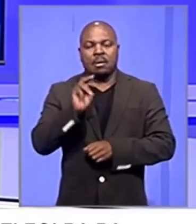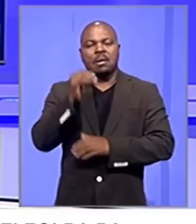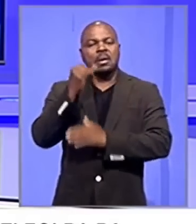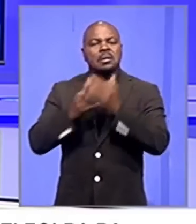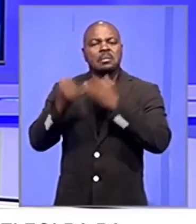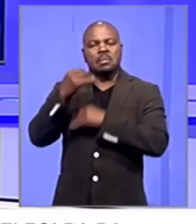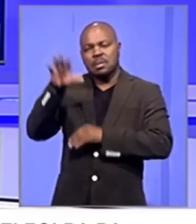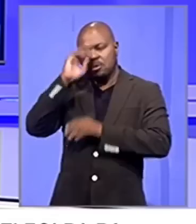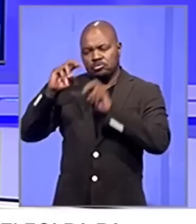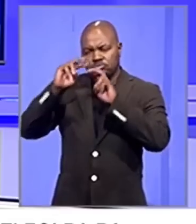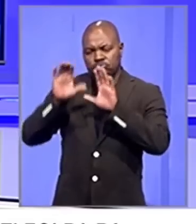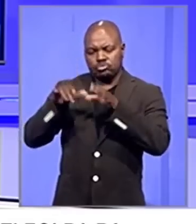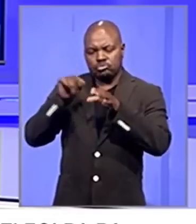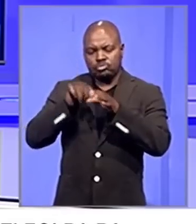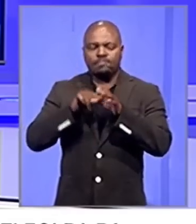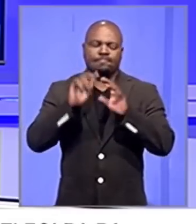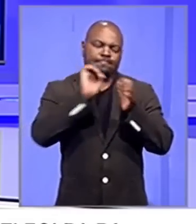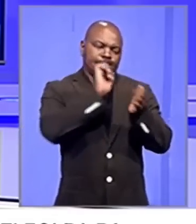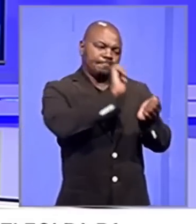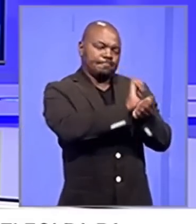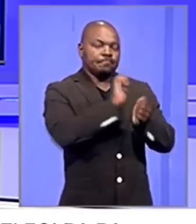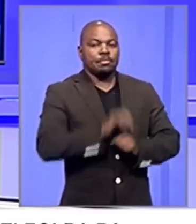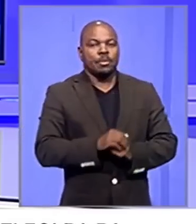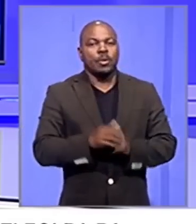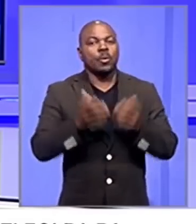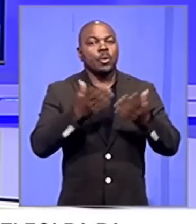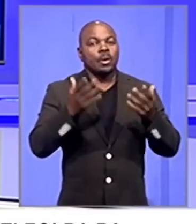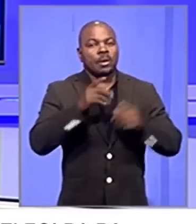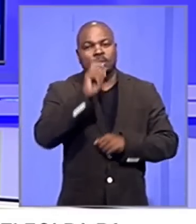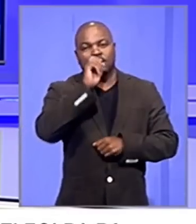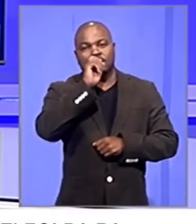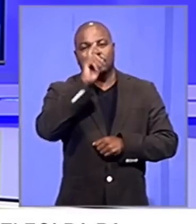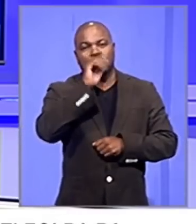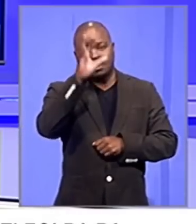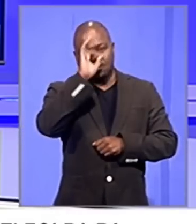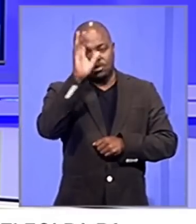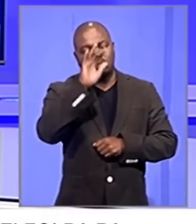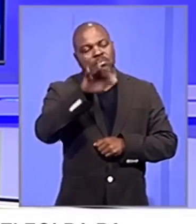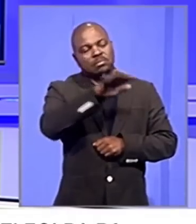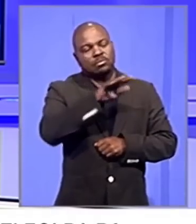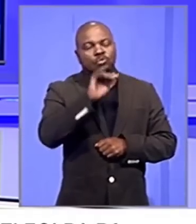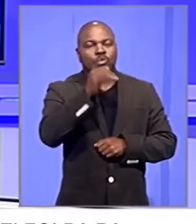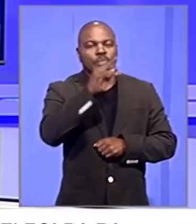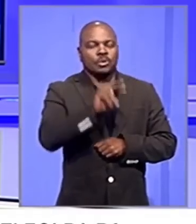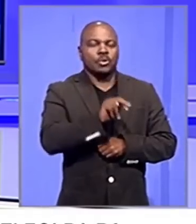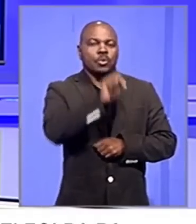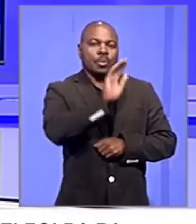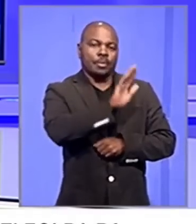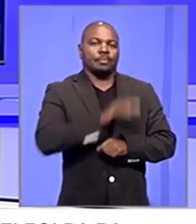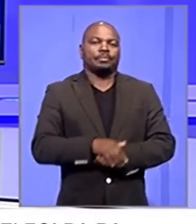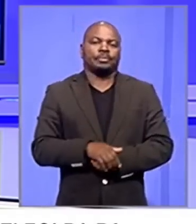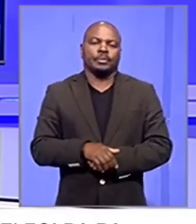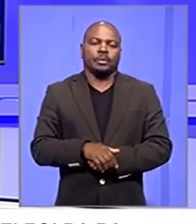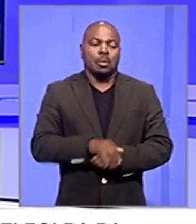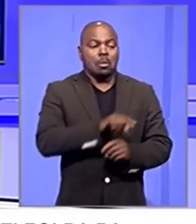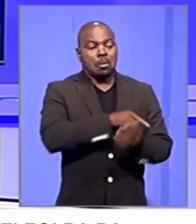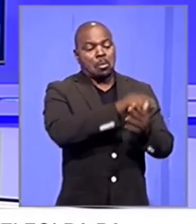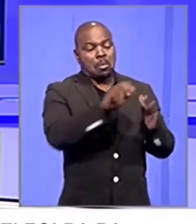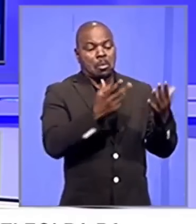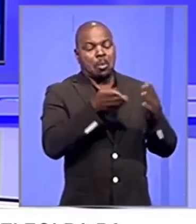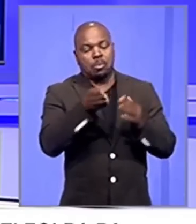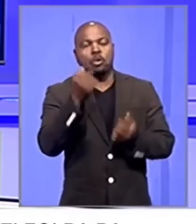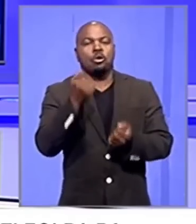ikemetseng ba dipatlisiso kgatlhanong le mapodisi kwa seteišeneng sa sepodisi sa Sandton kwa bokone jwa Johannesburg ba solofetse go